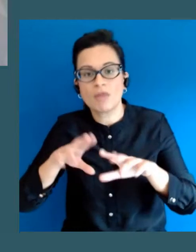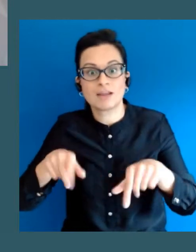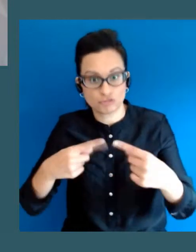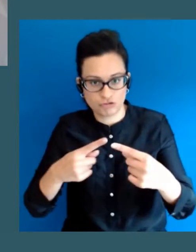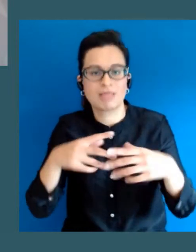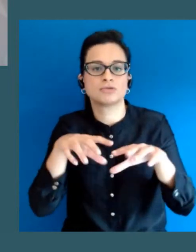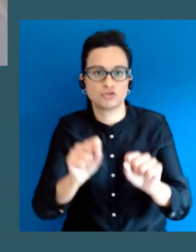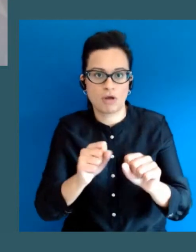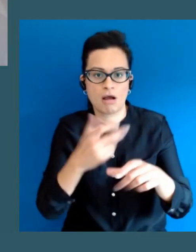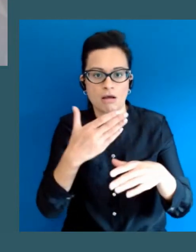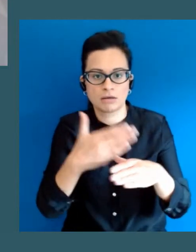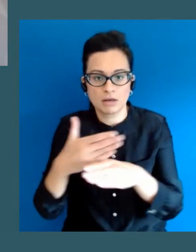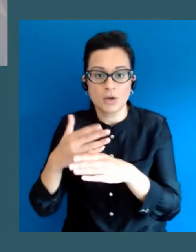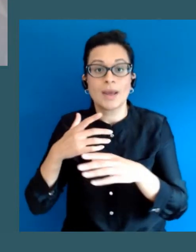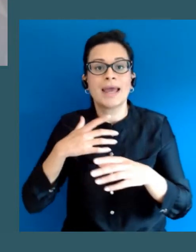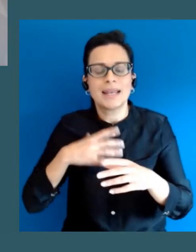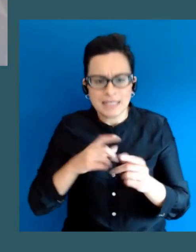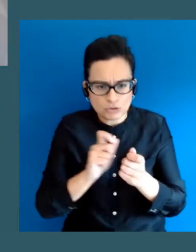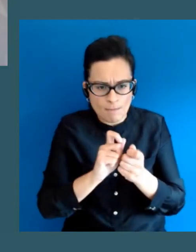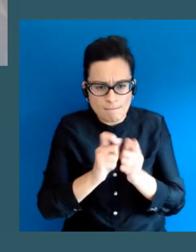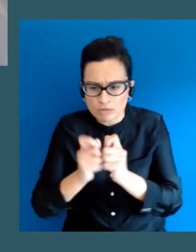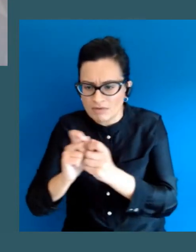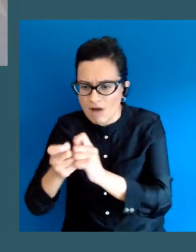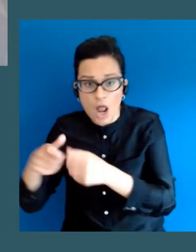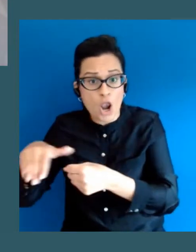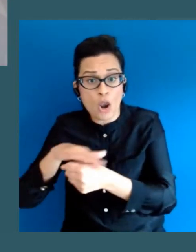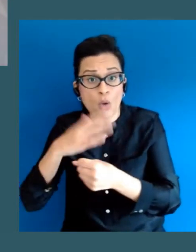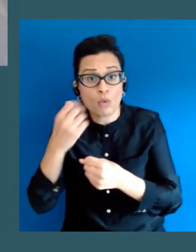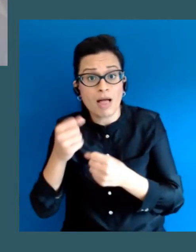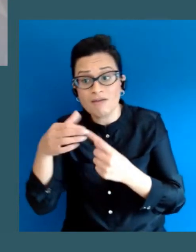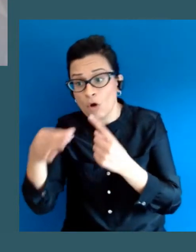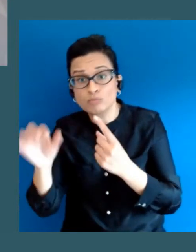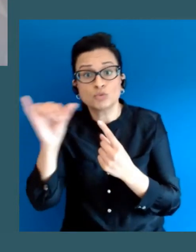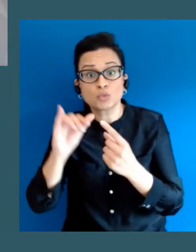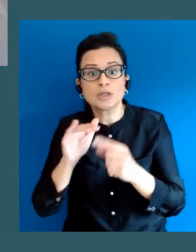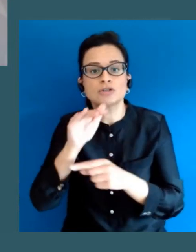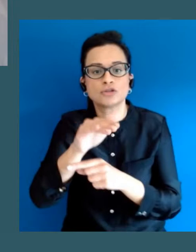to know what you have locally and what the options are. It's quite hard to give a